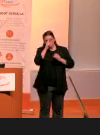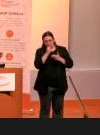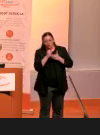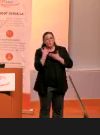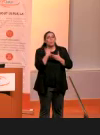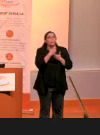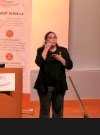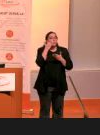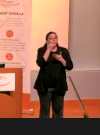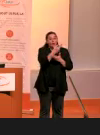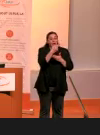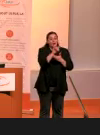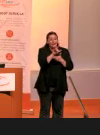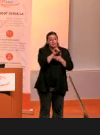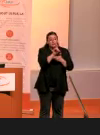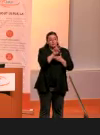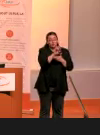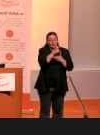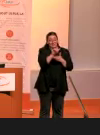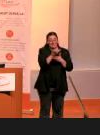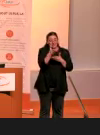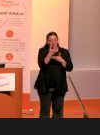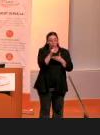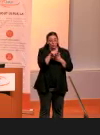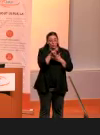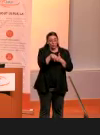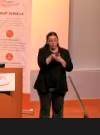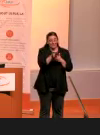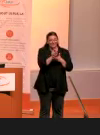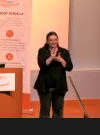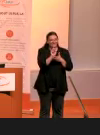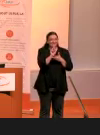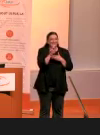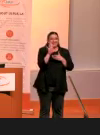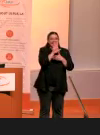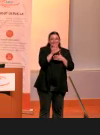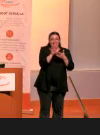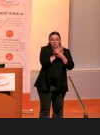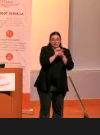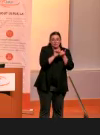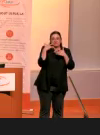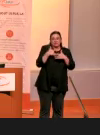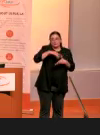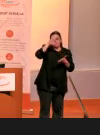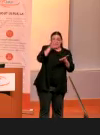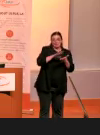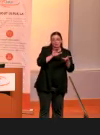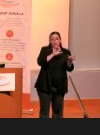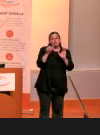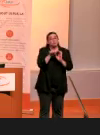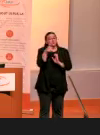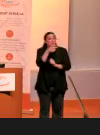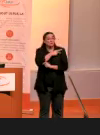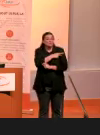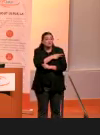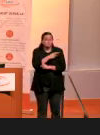were nearly half as likely to have increased damage from their lupus compared to patients who weren't taking the drug. And so that's one of